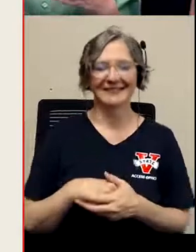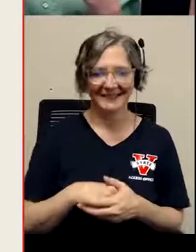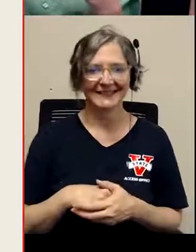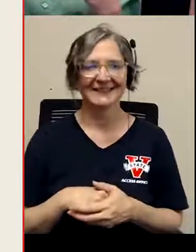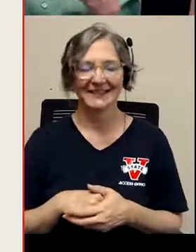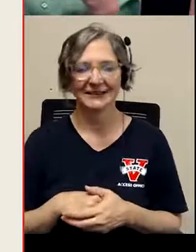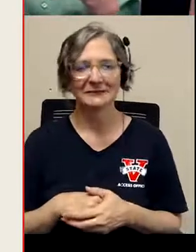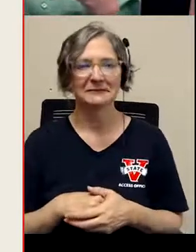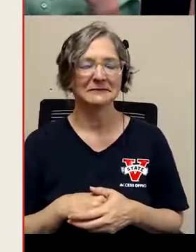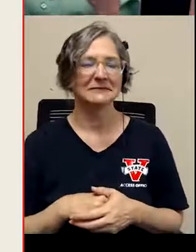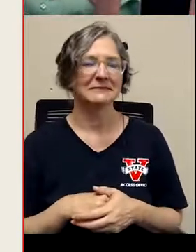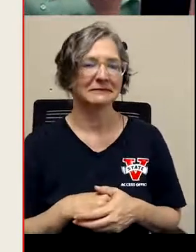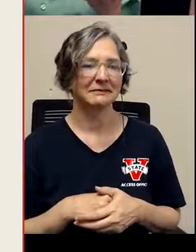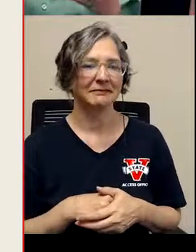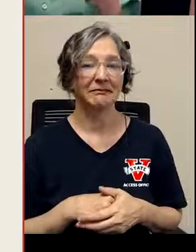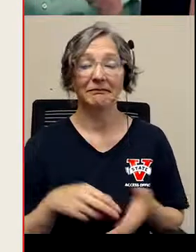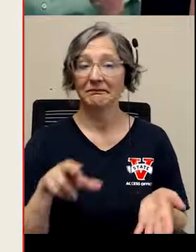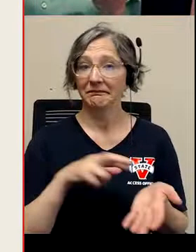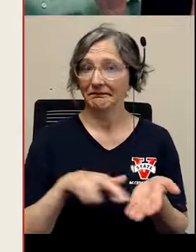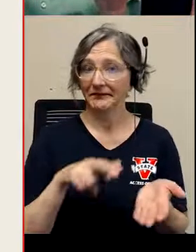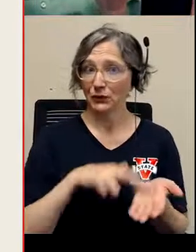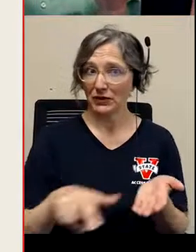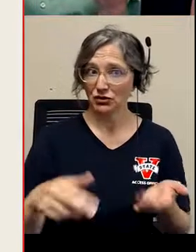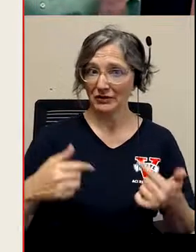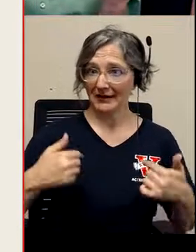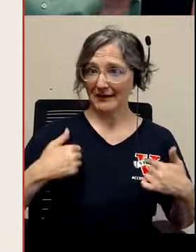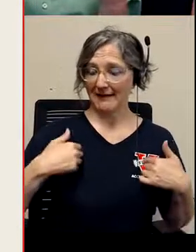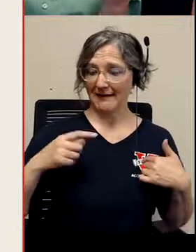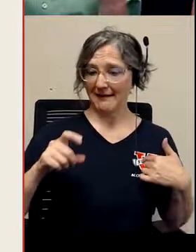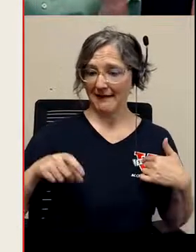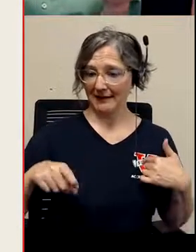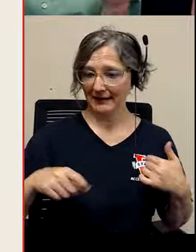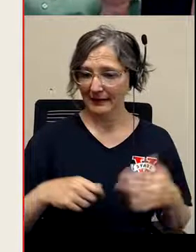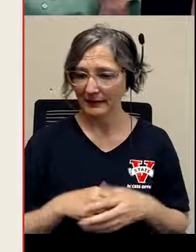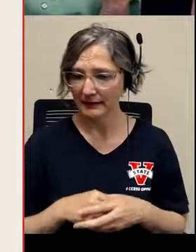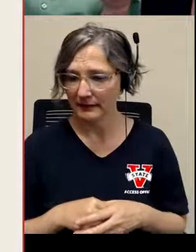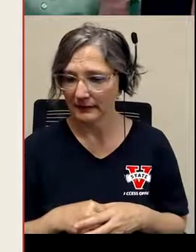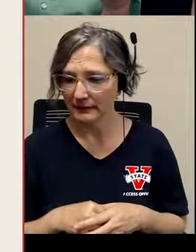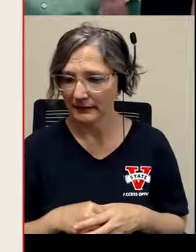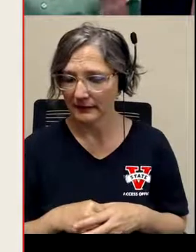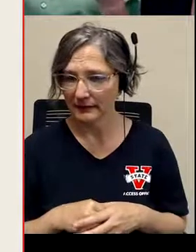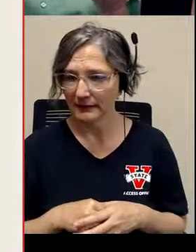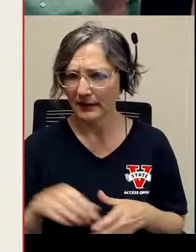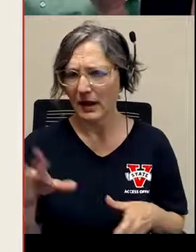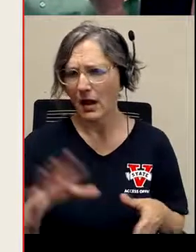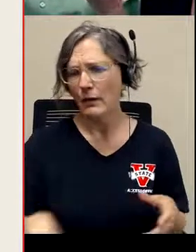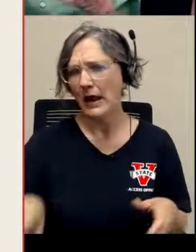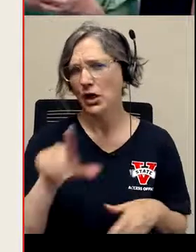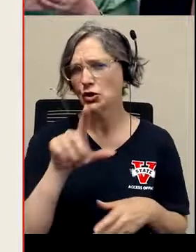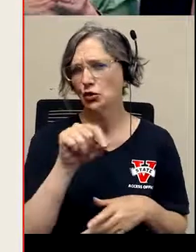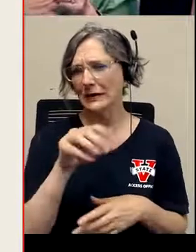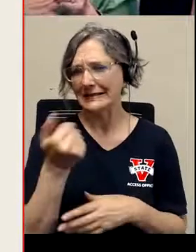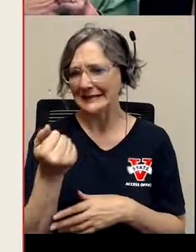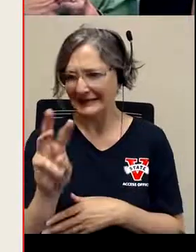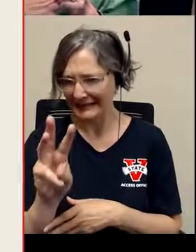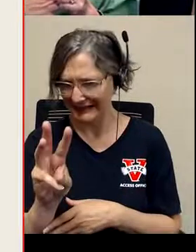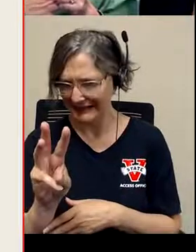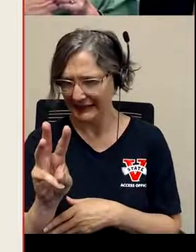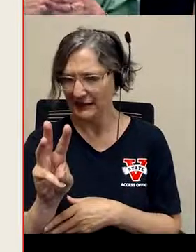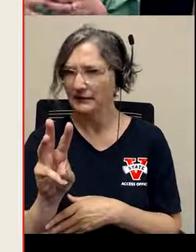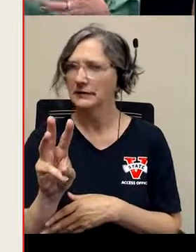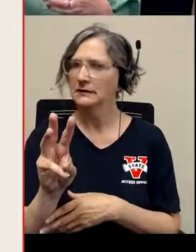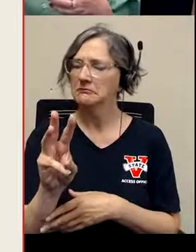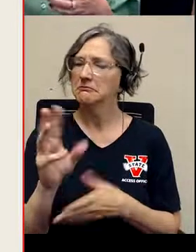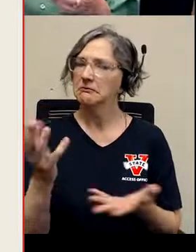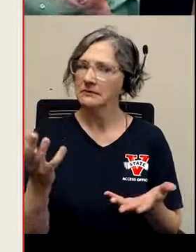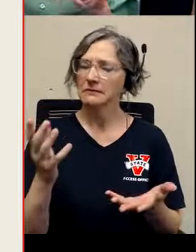So in the research that I needed came out about around 2016, suggested that